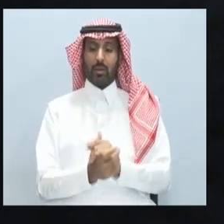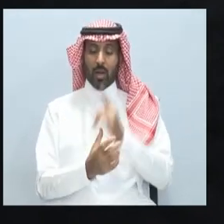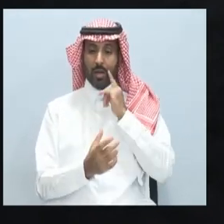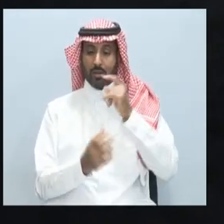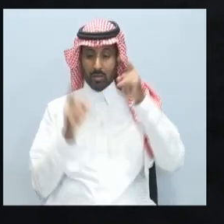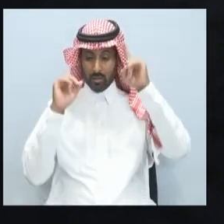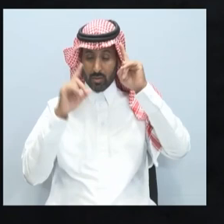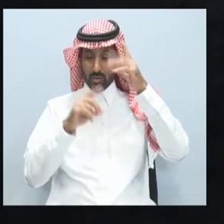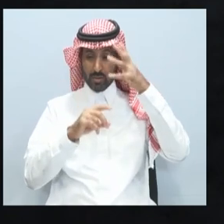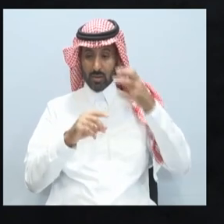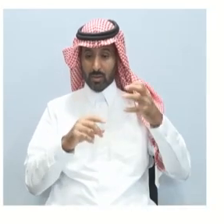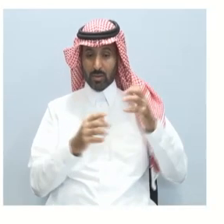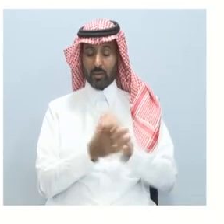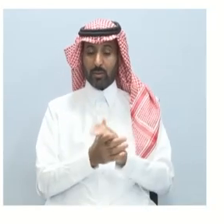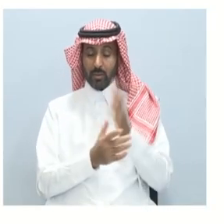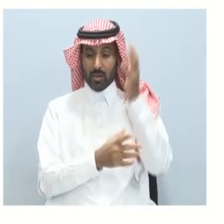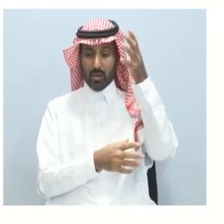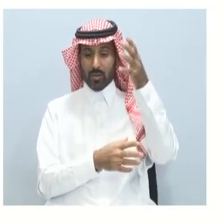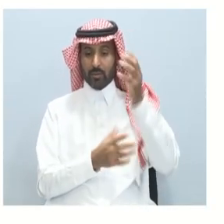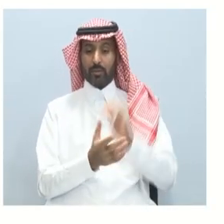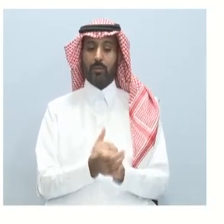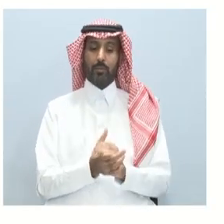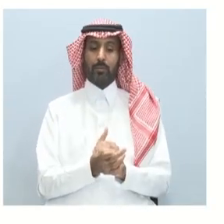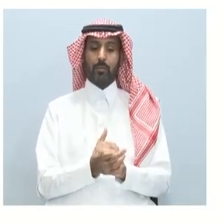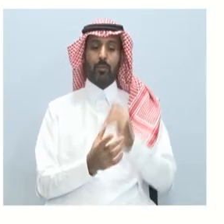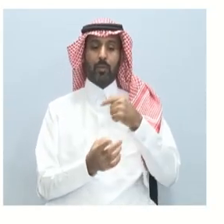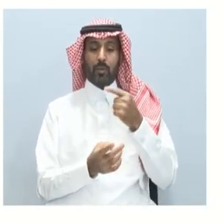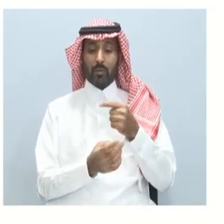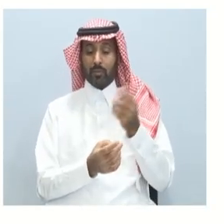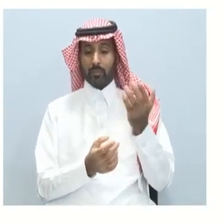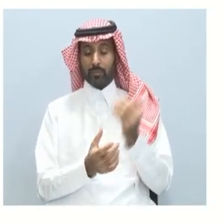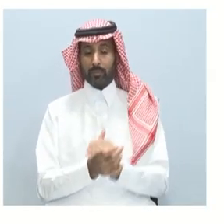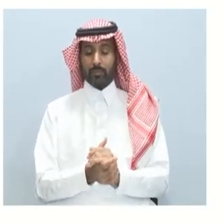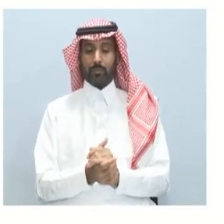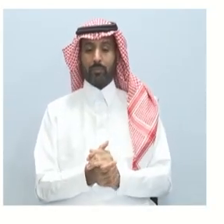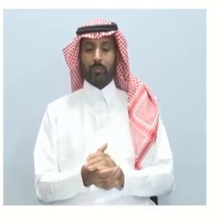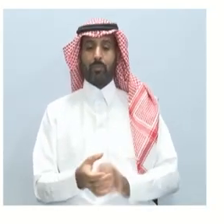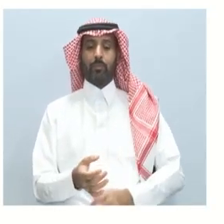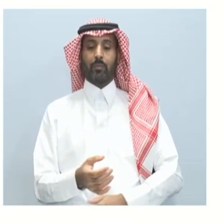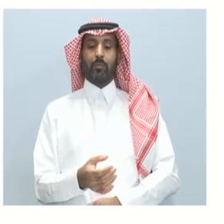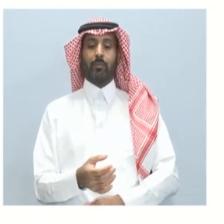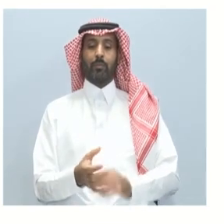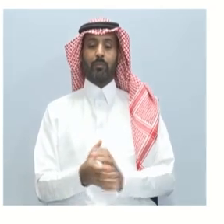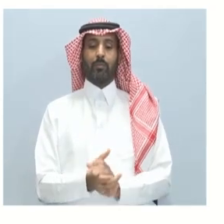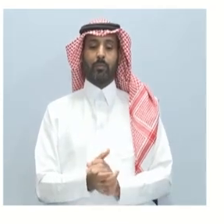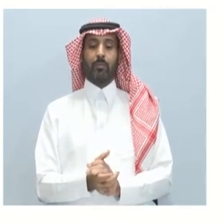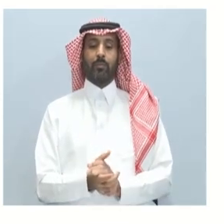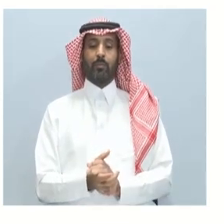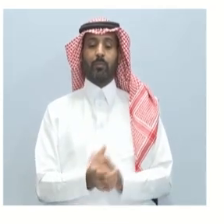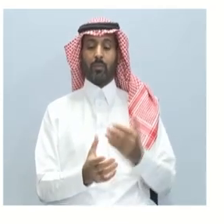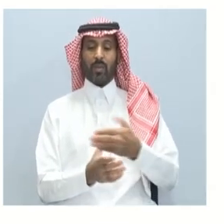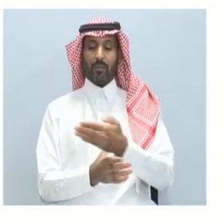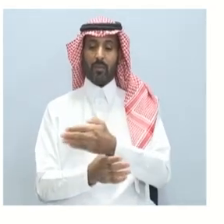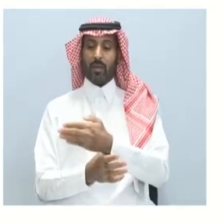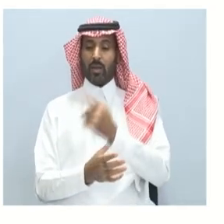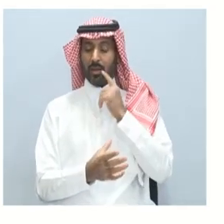We also talked about the honey guide birds and the rattle. And we have the last group or the last team, the clamfish and